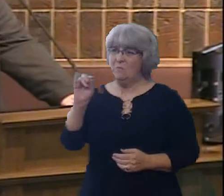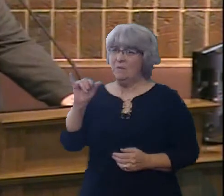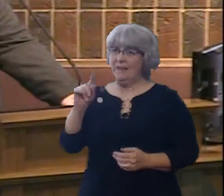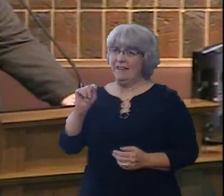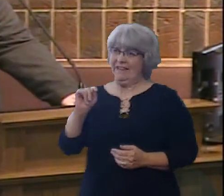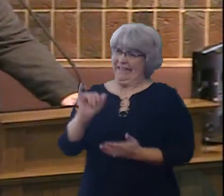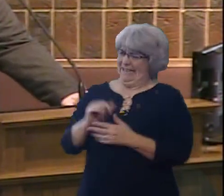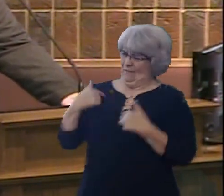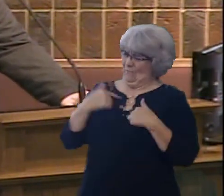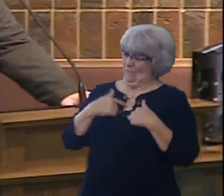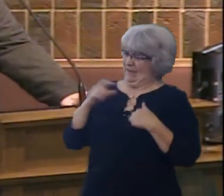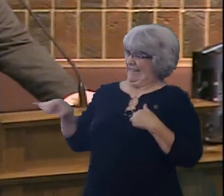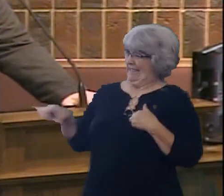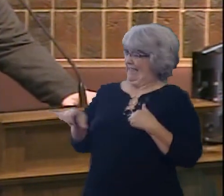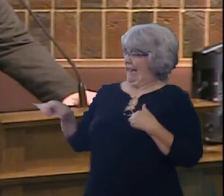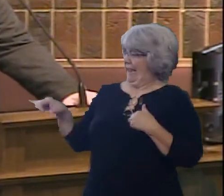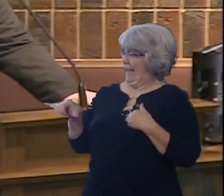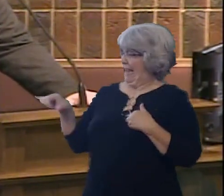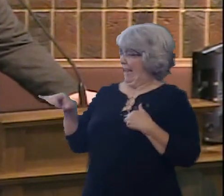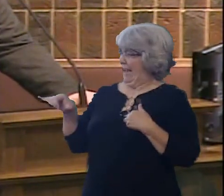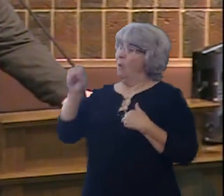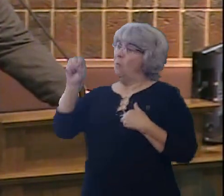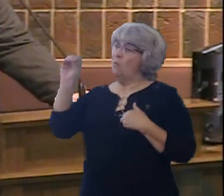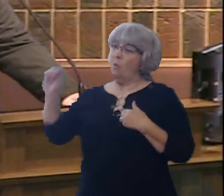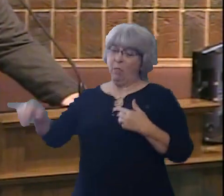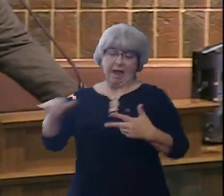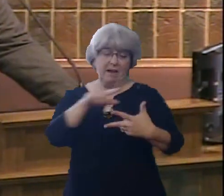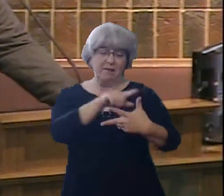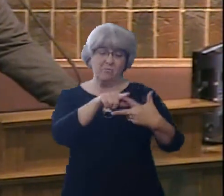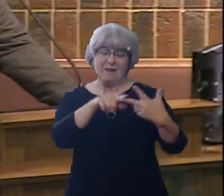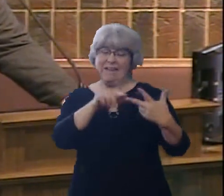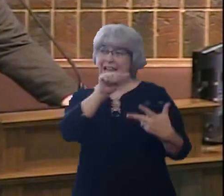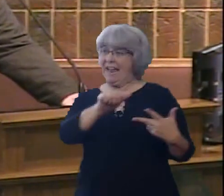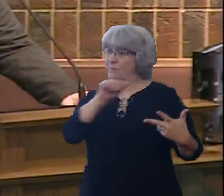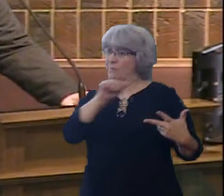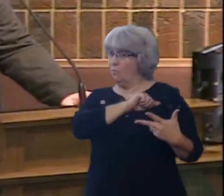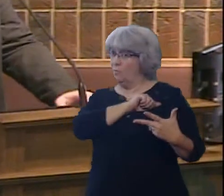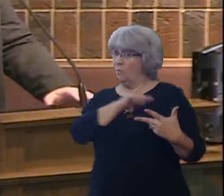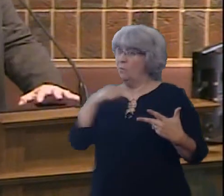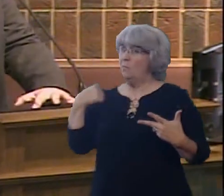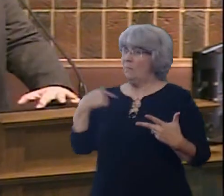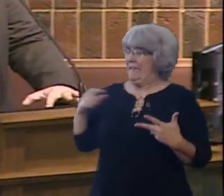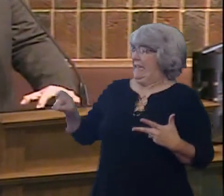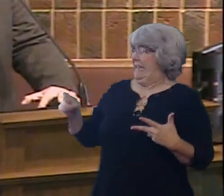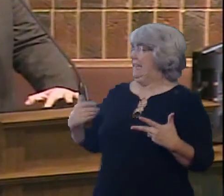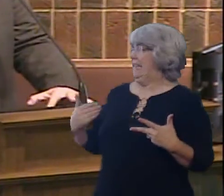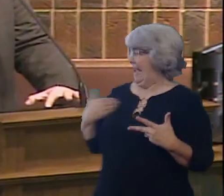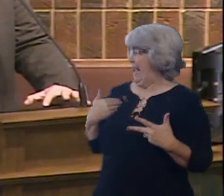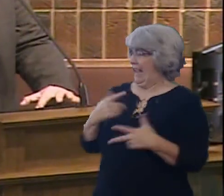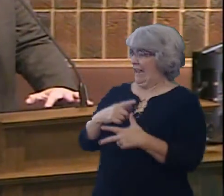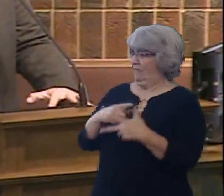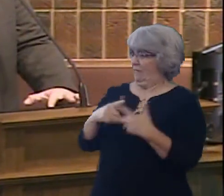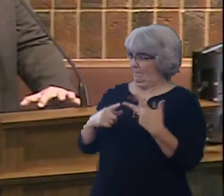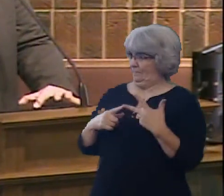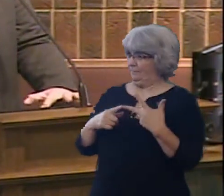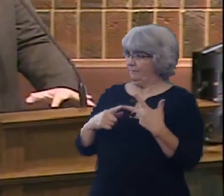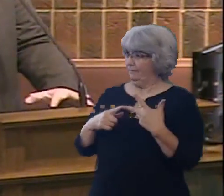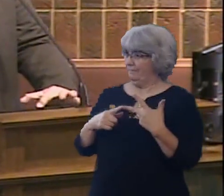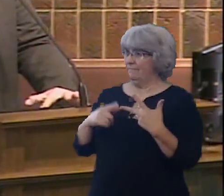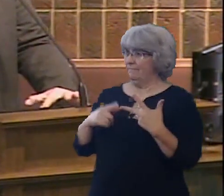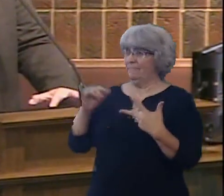the kind of life that we need to live. These are three attitudes we need to have. And I think about these three attitudes